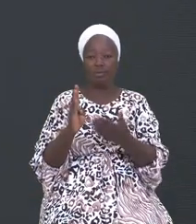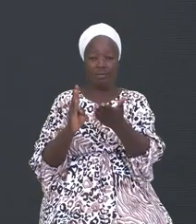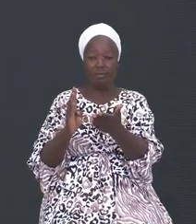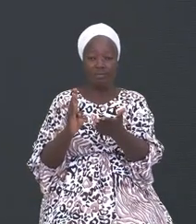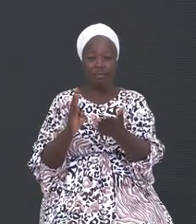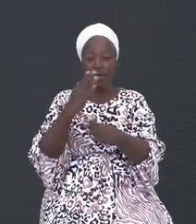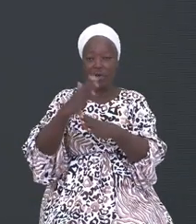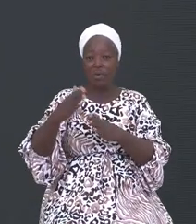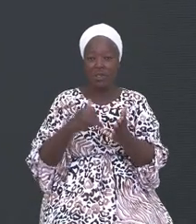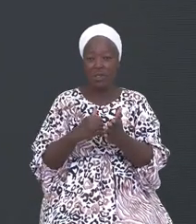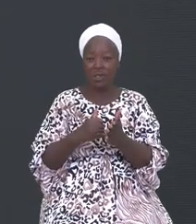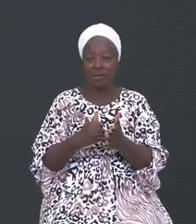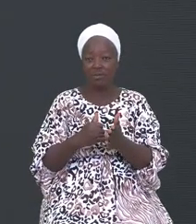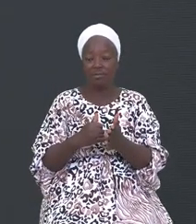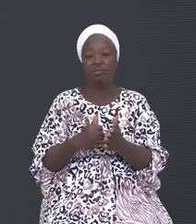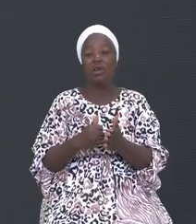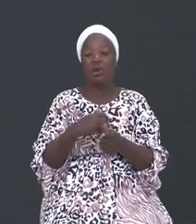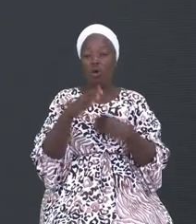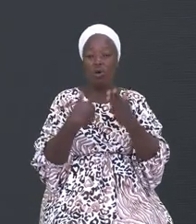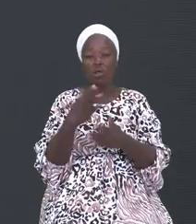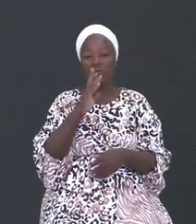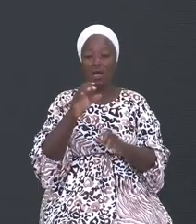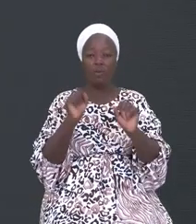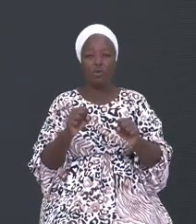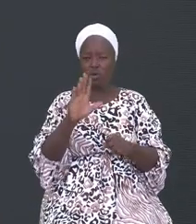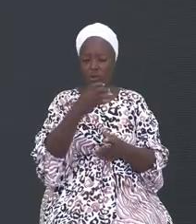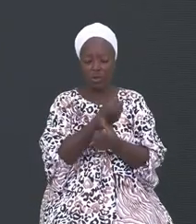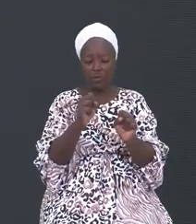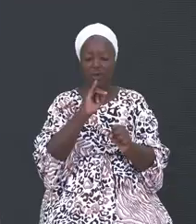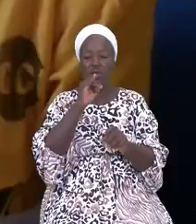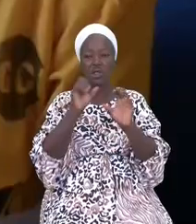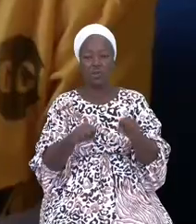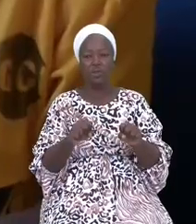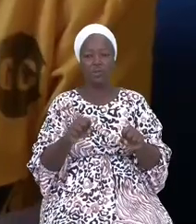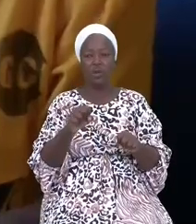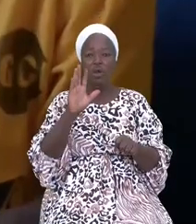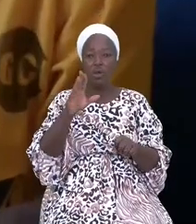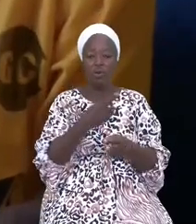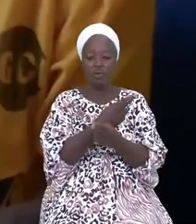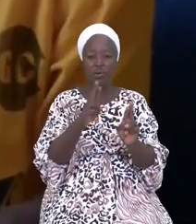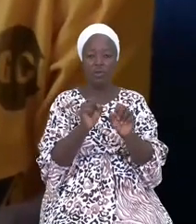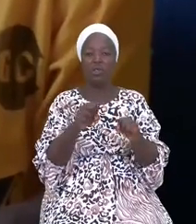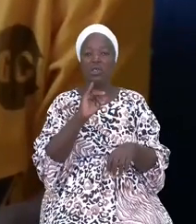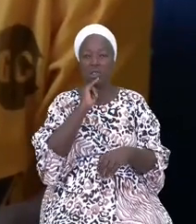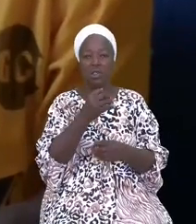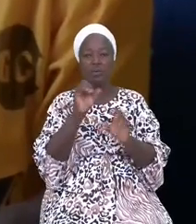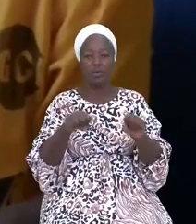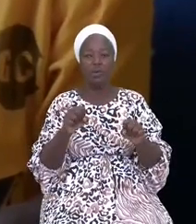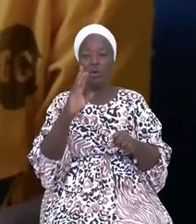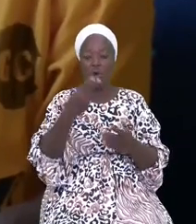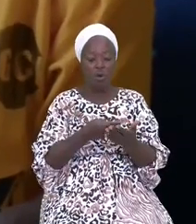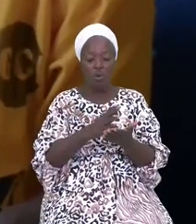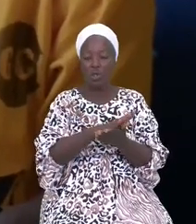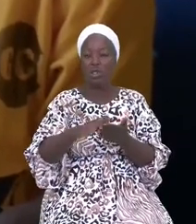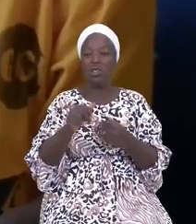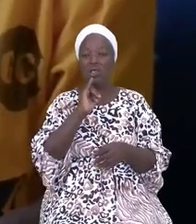your salvation is possible. Your redemption is possible. Your holiness is